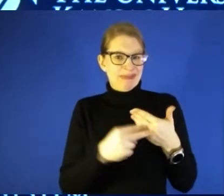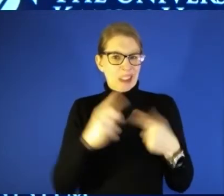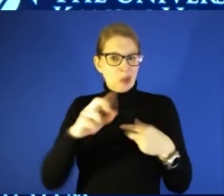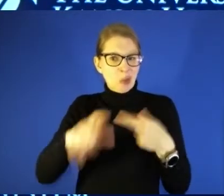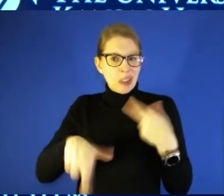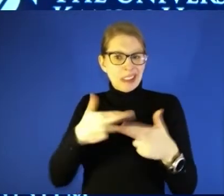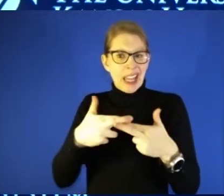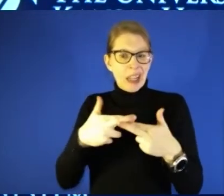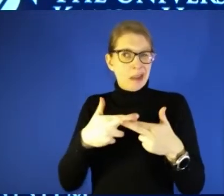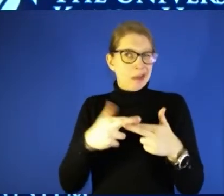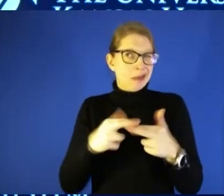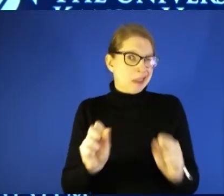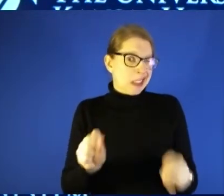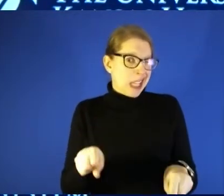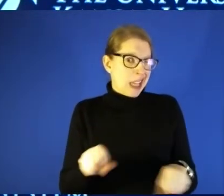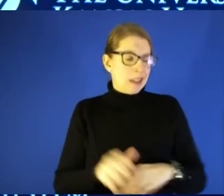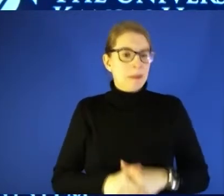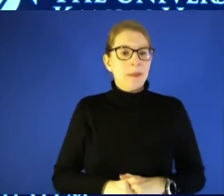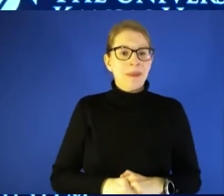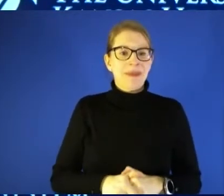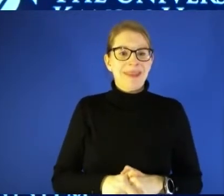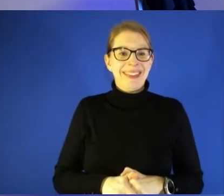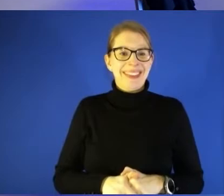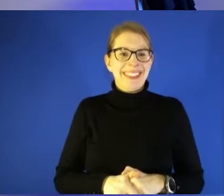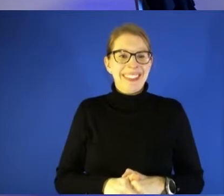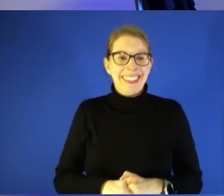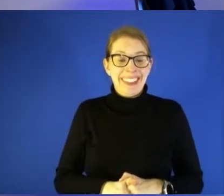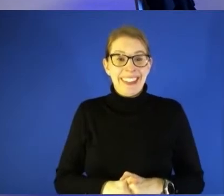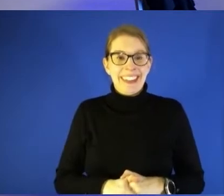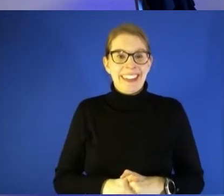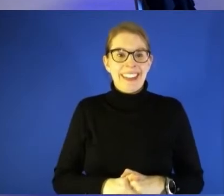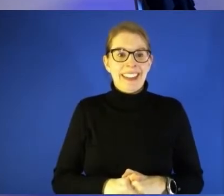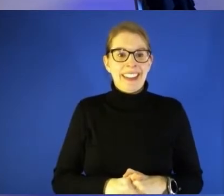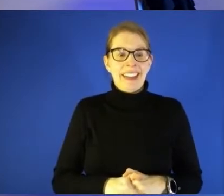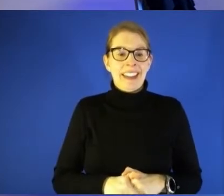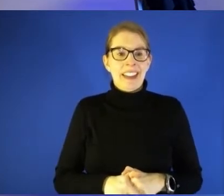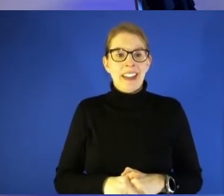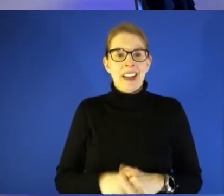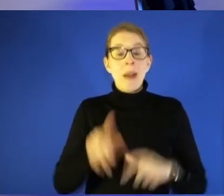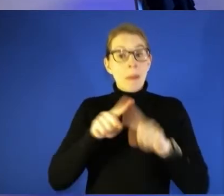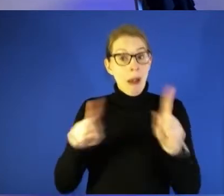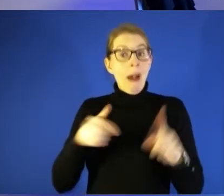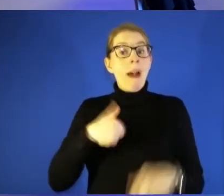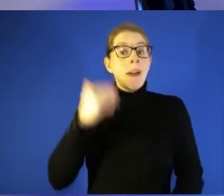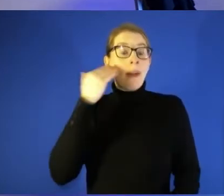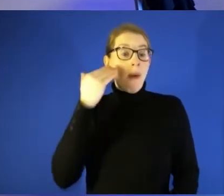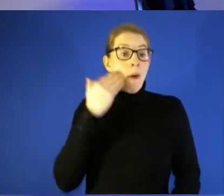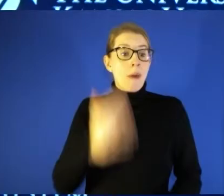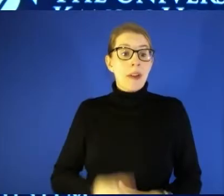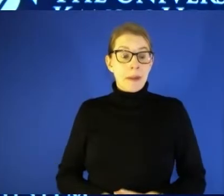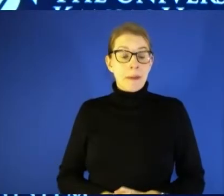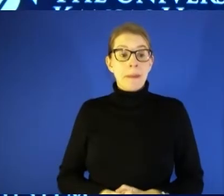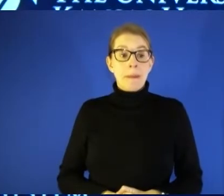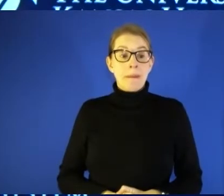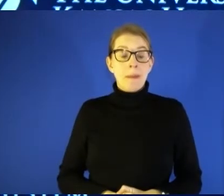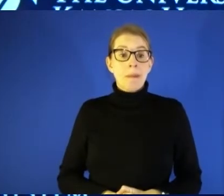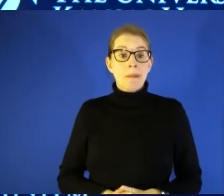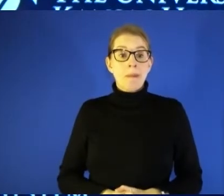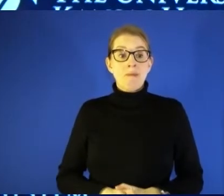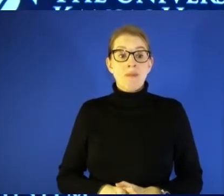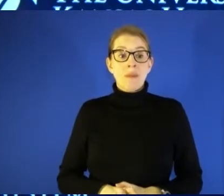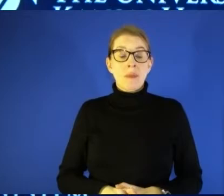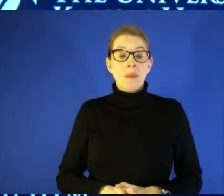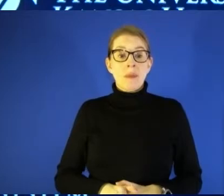recyclability. Okay, you gotta get up. We have to get up on our recycling. Yeah, but I do standards. know that there has been some pretty